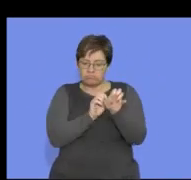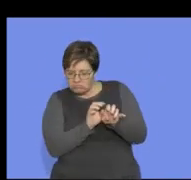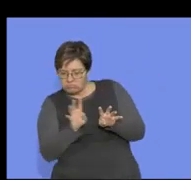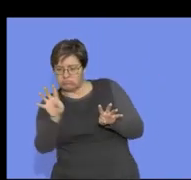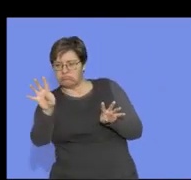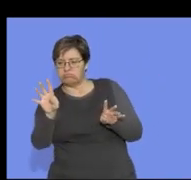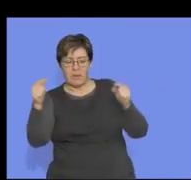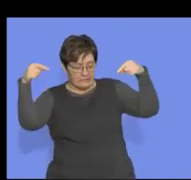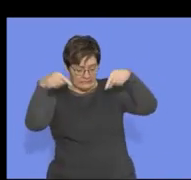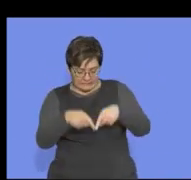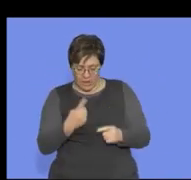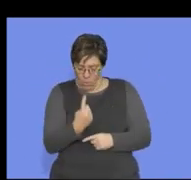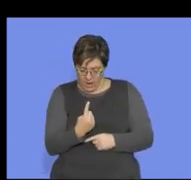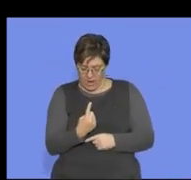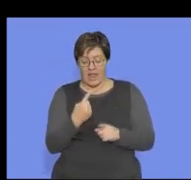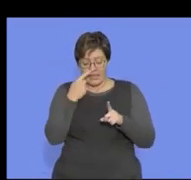right, of the